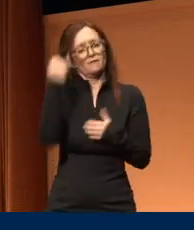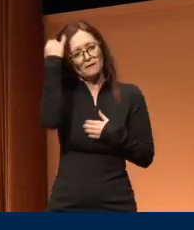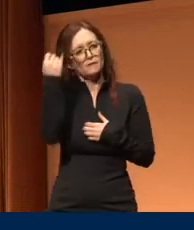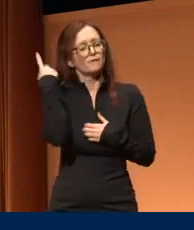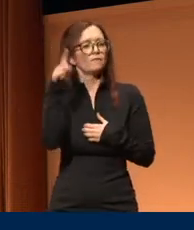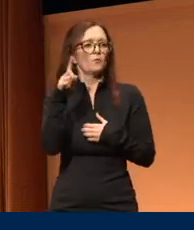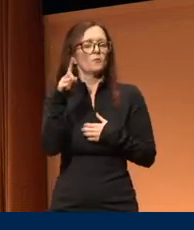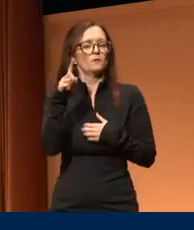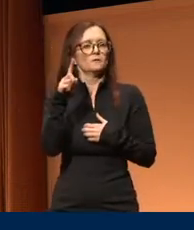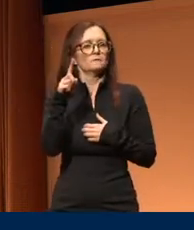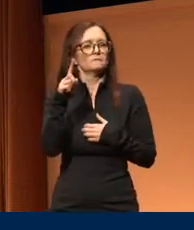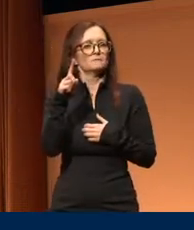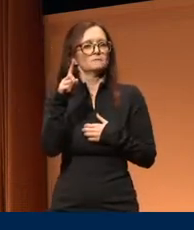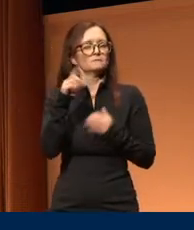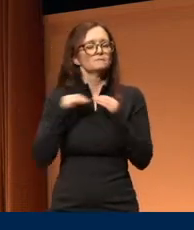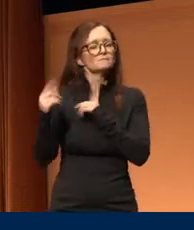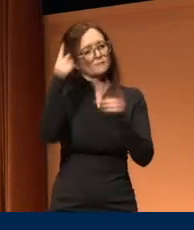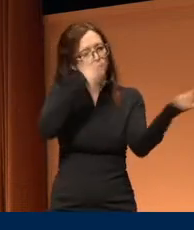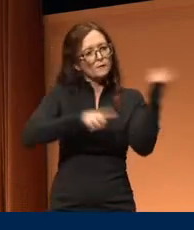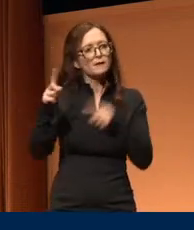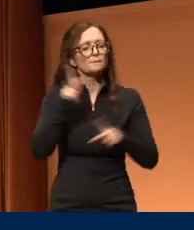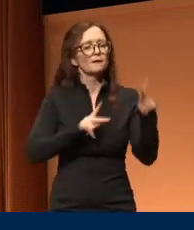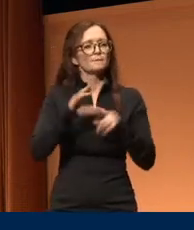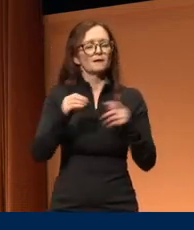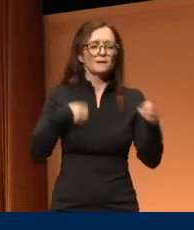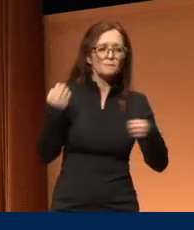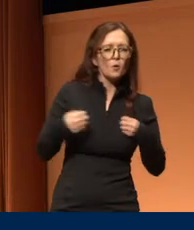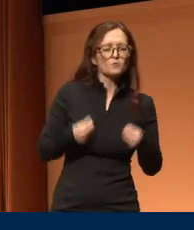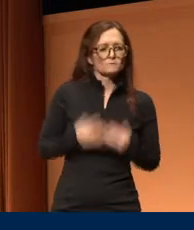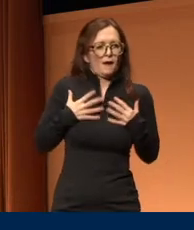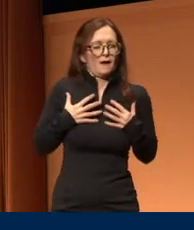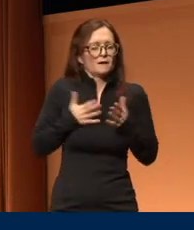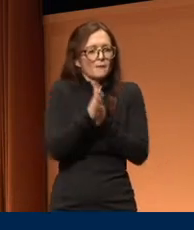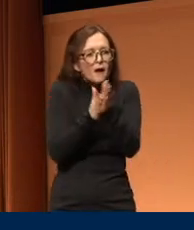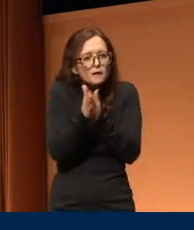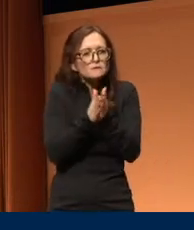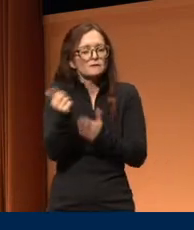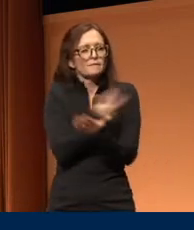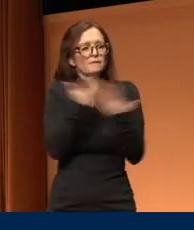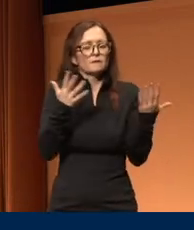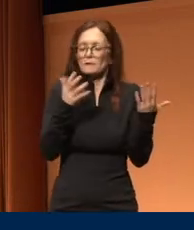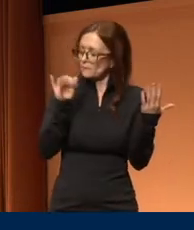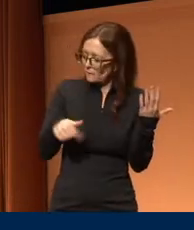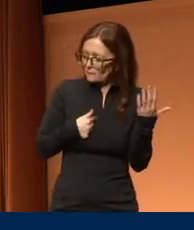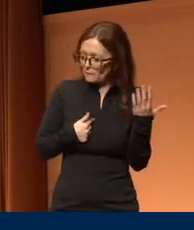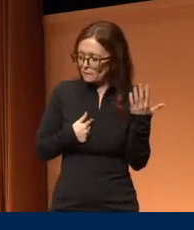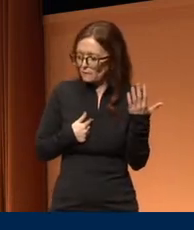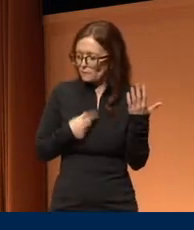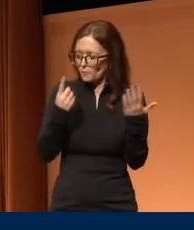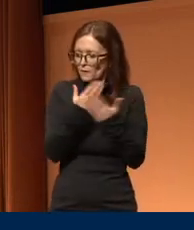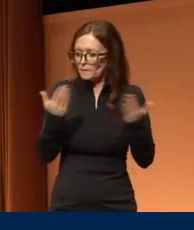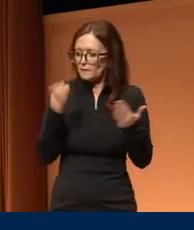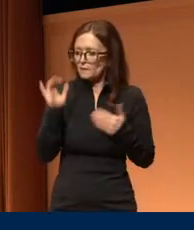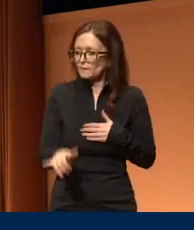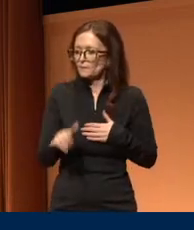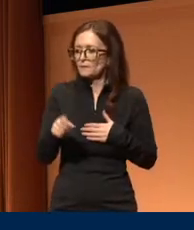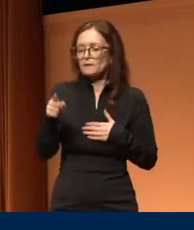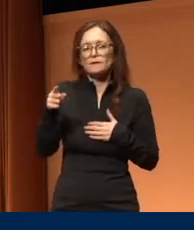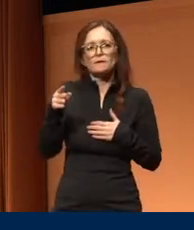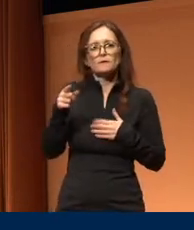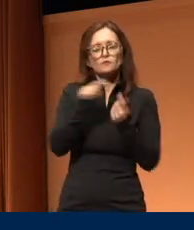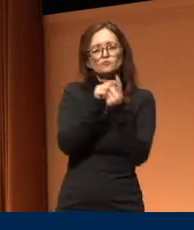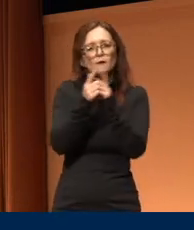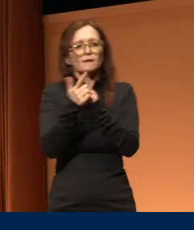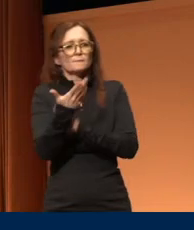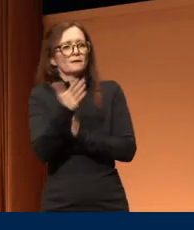democratic people. To the extent that emotions or passions enter the picture in my work thus far, it was as a thing that needed to be translated